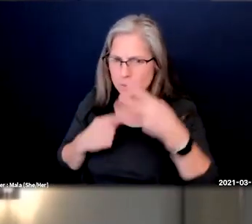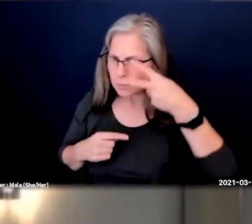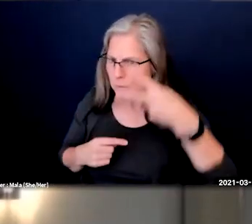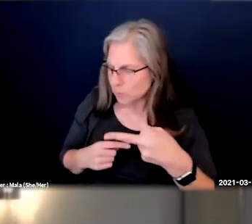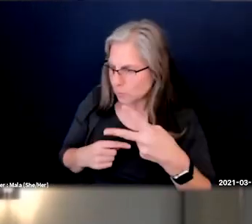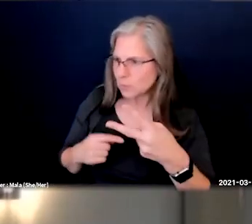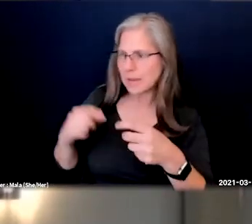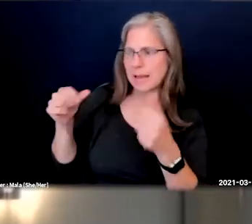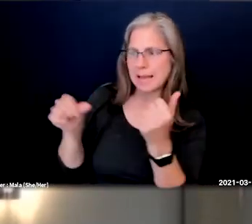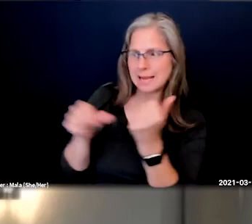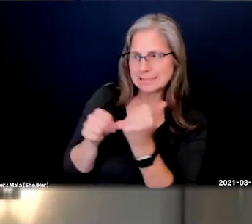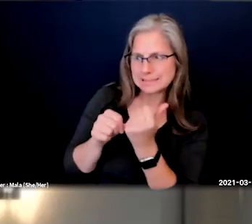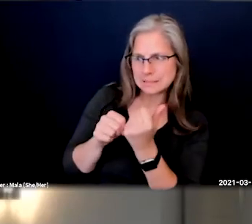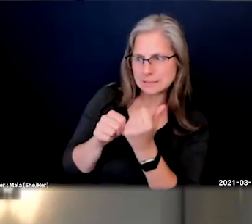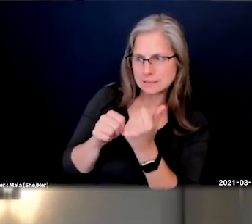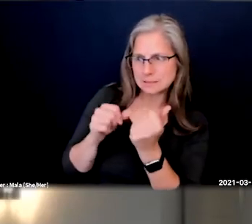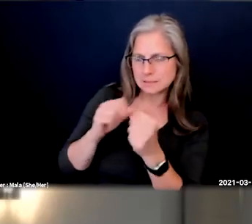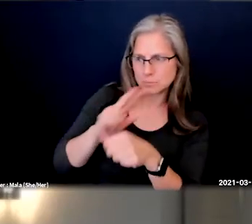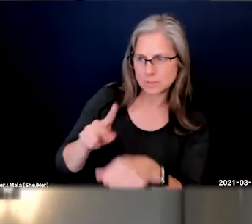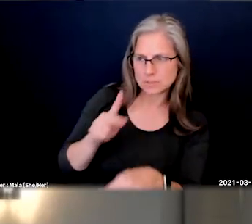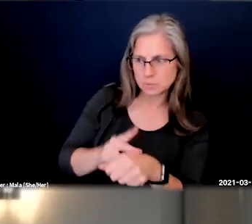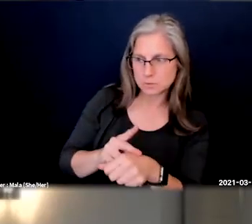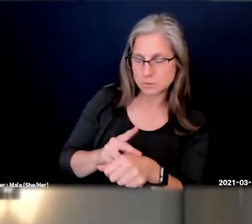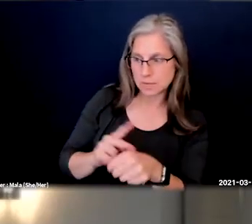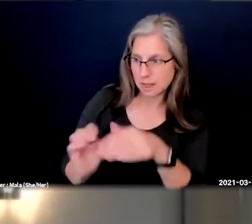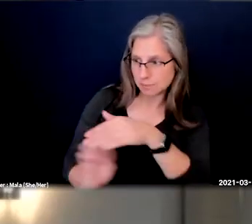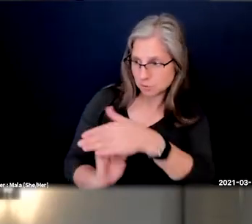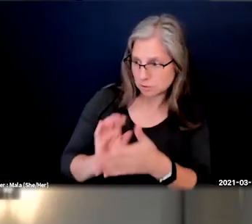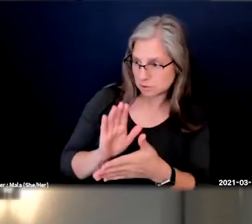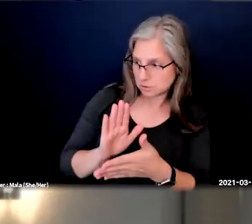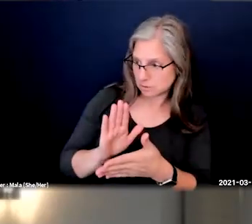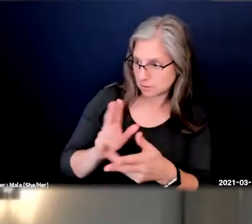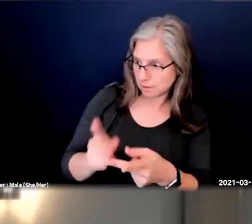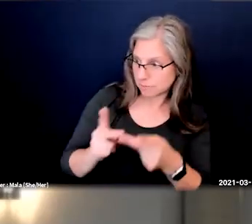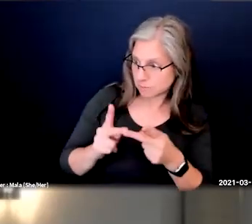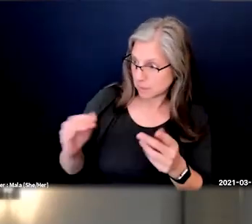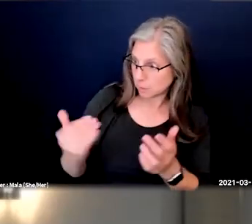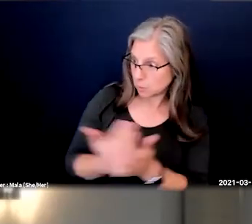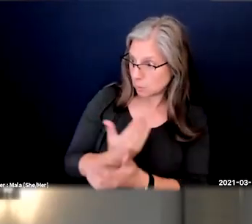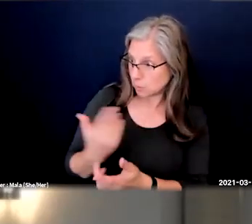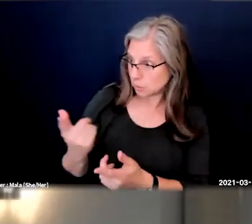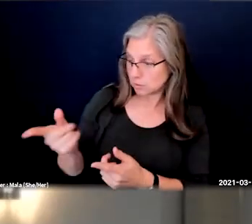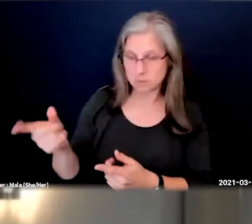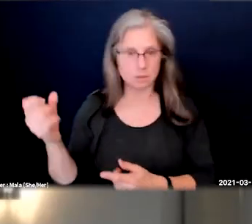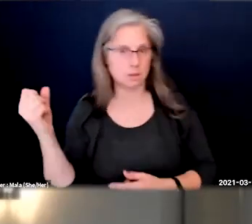assistant principals in the elementary level. Is that a new position?